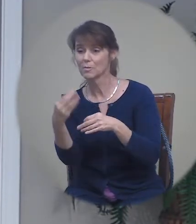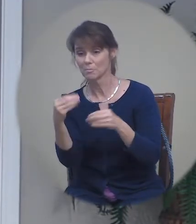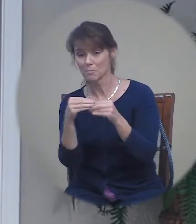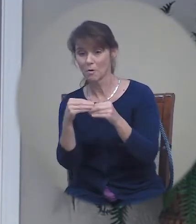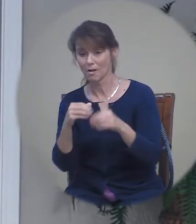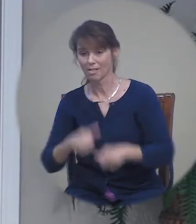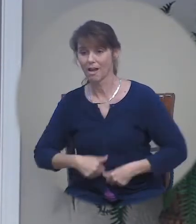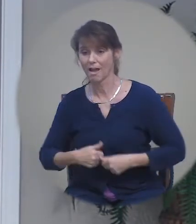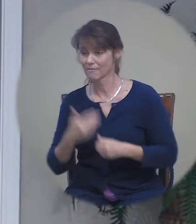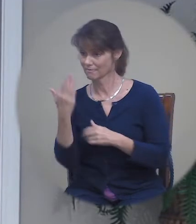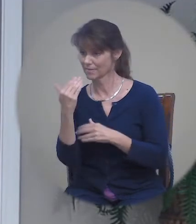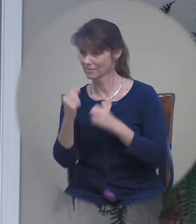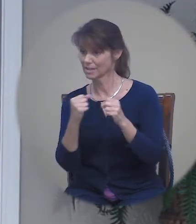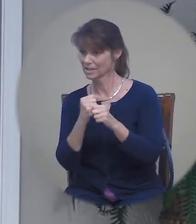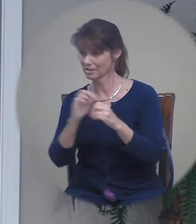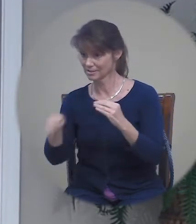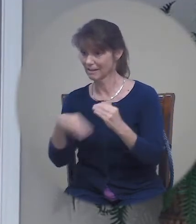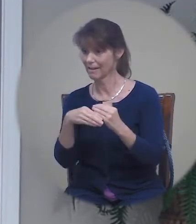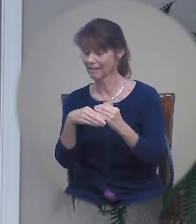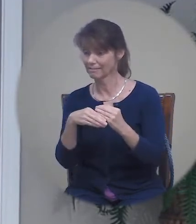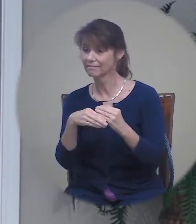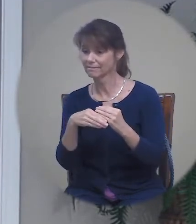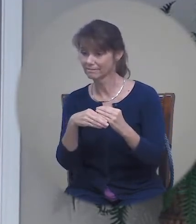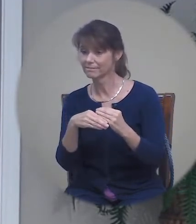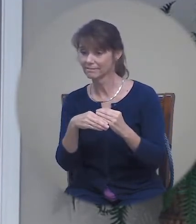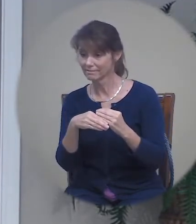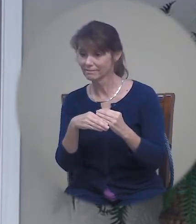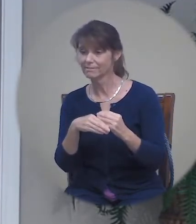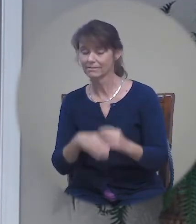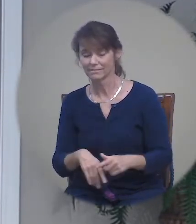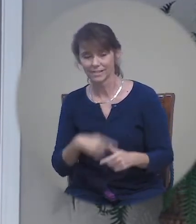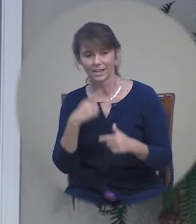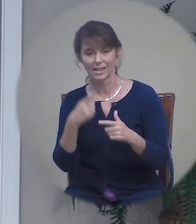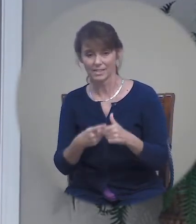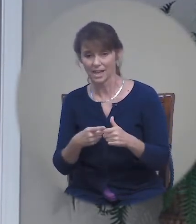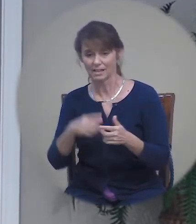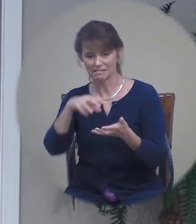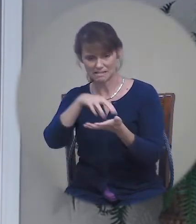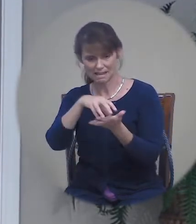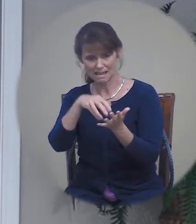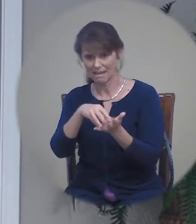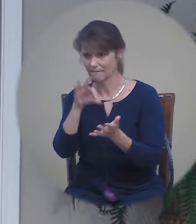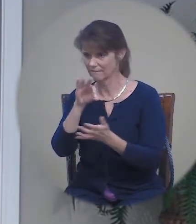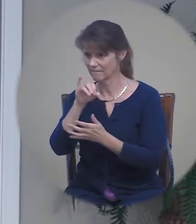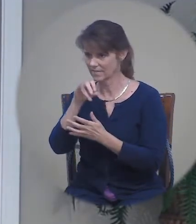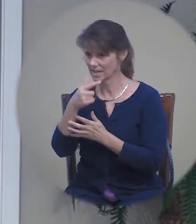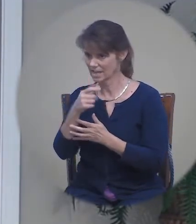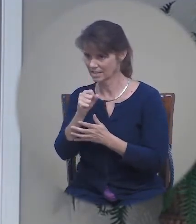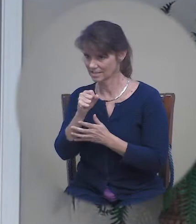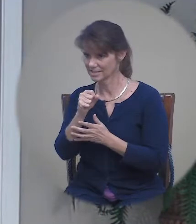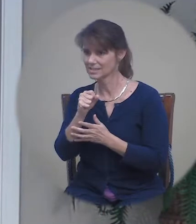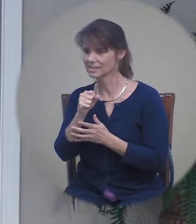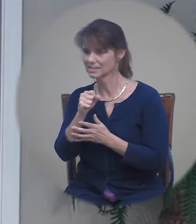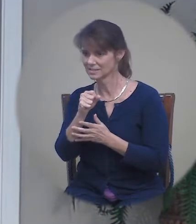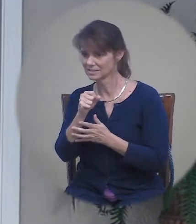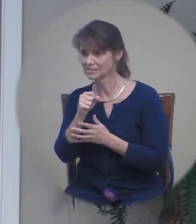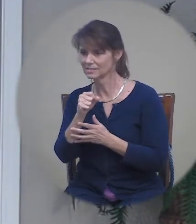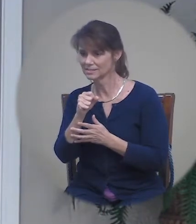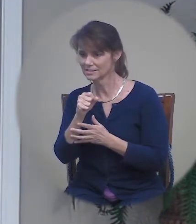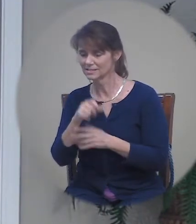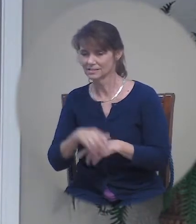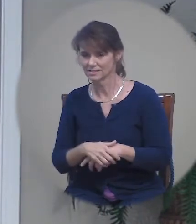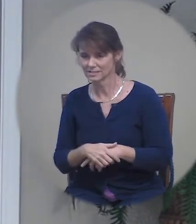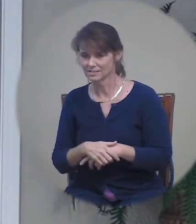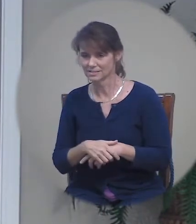And then you have this odd statement that he takes a cake of figs and places on the boil, and thus Hezekiah